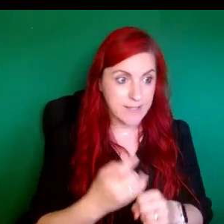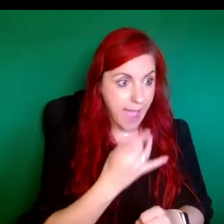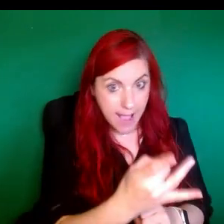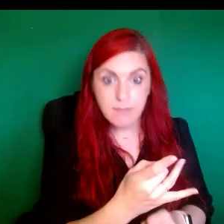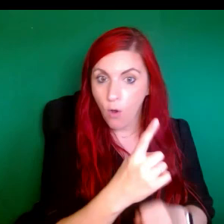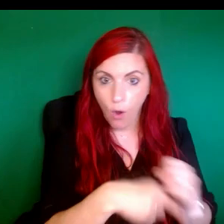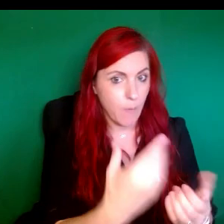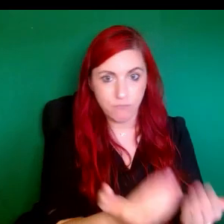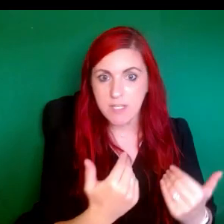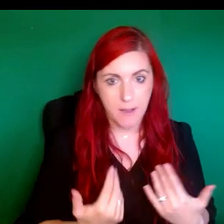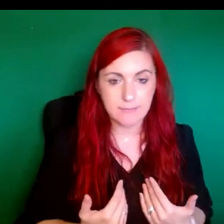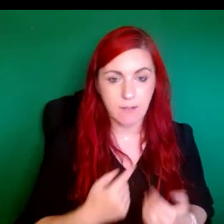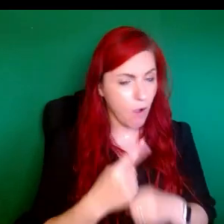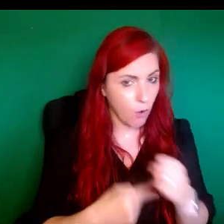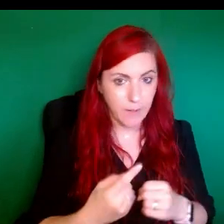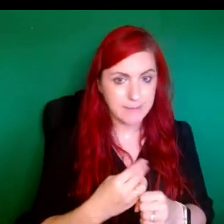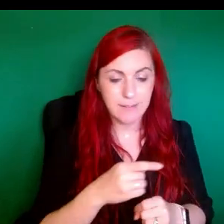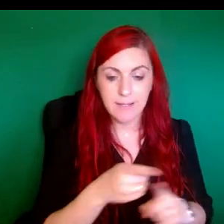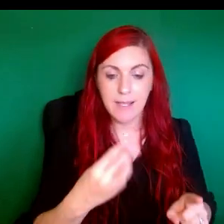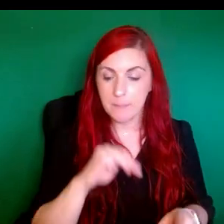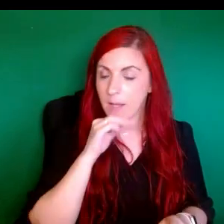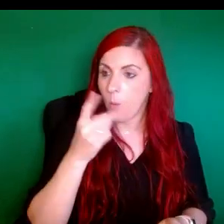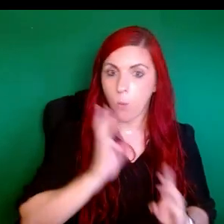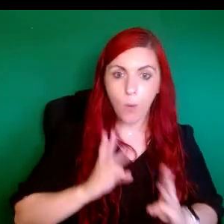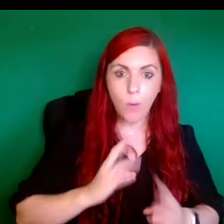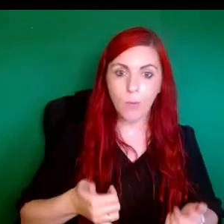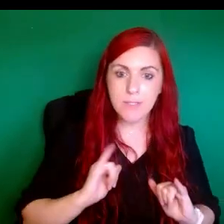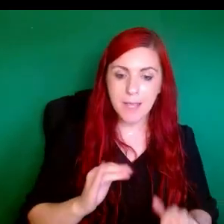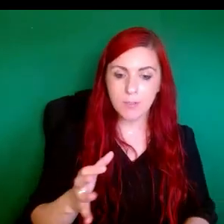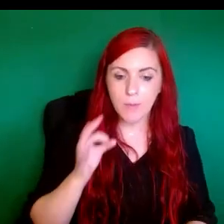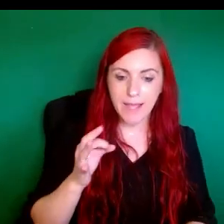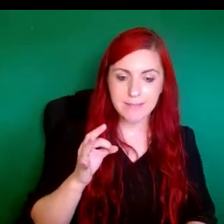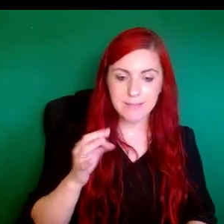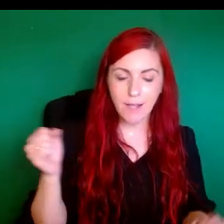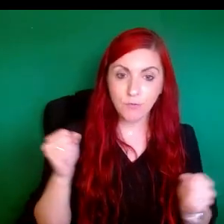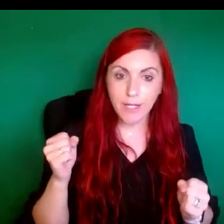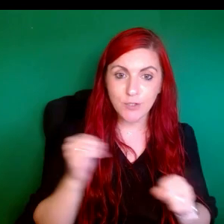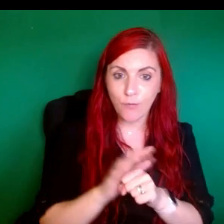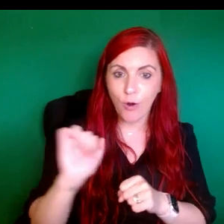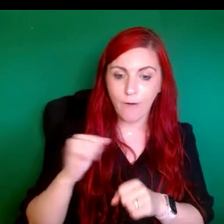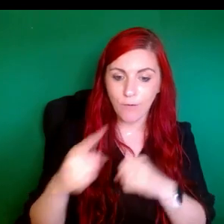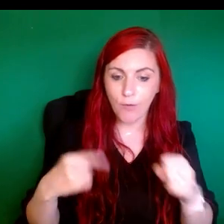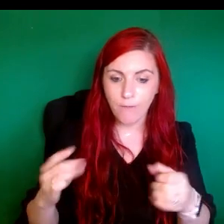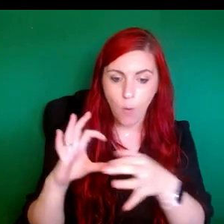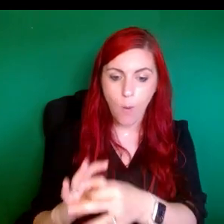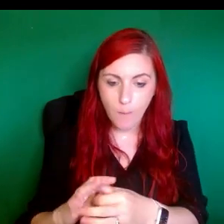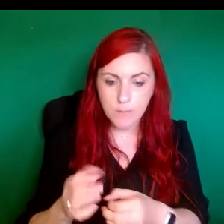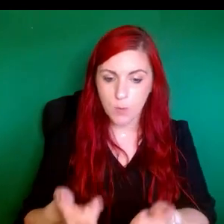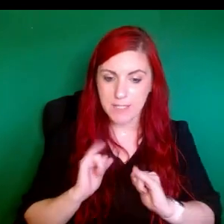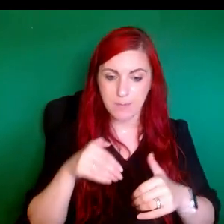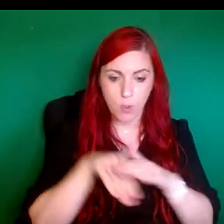one woman has been able to get her fridge for her forever home. She was able to go in, pick whichever one she wanted and have it delivered to her